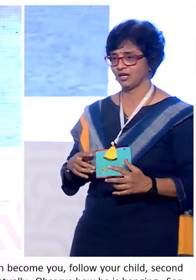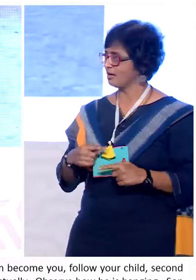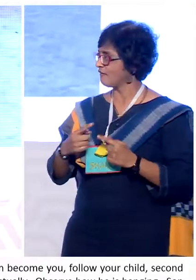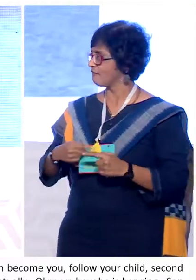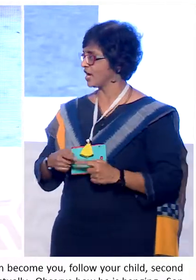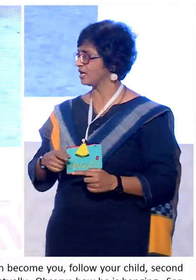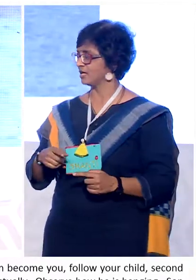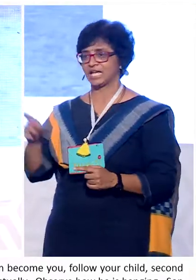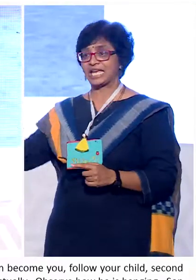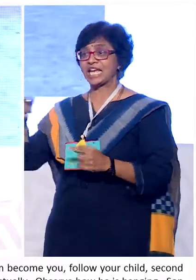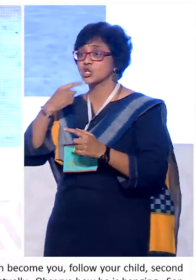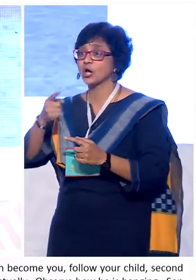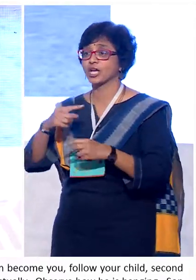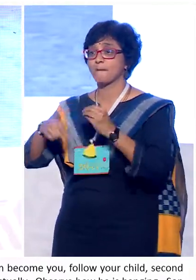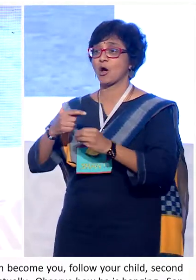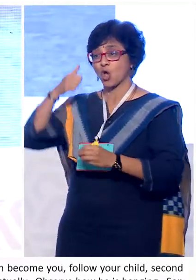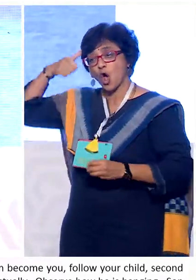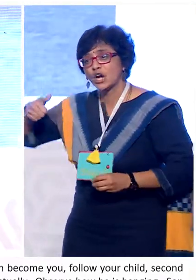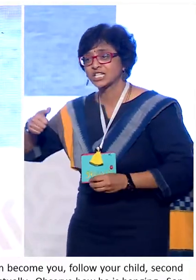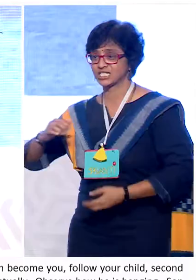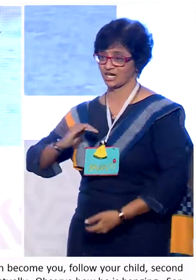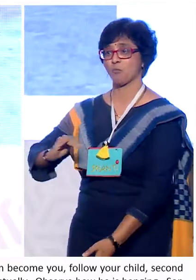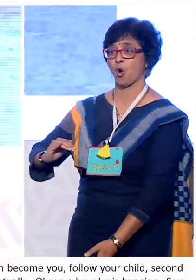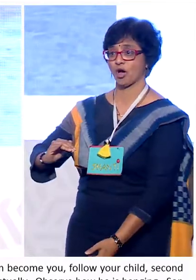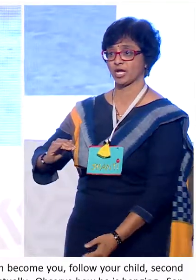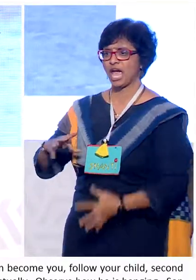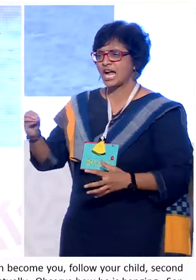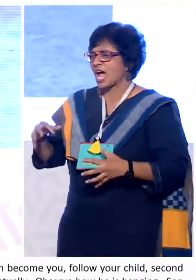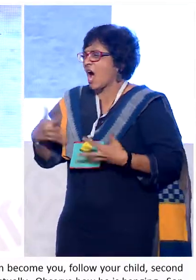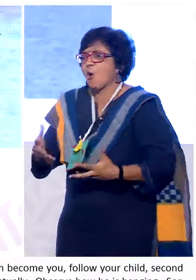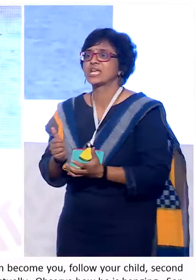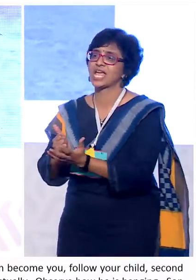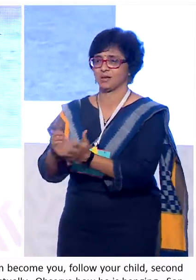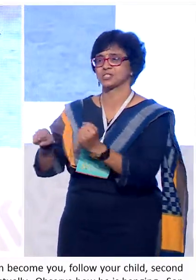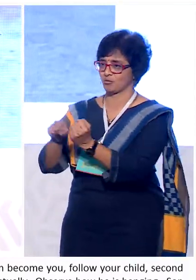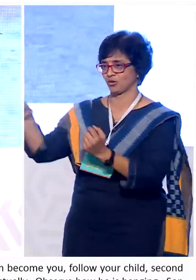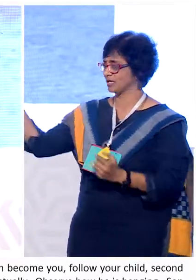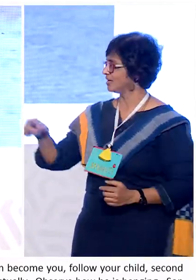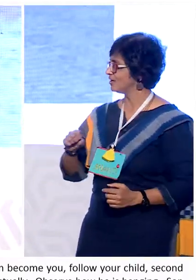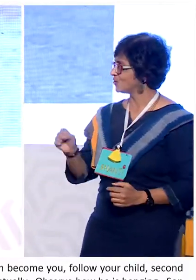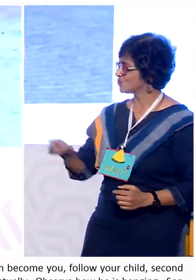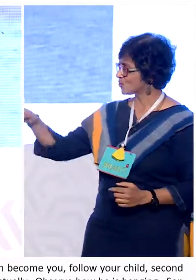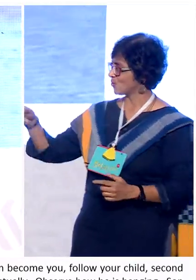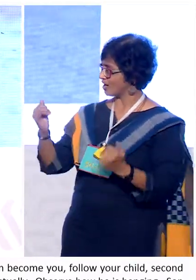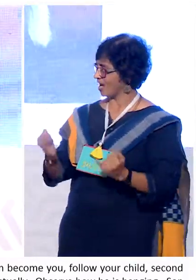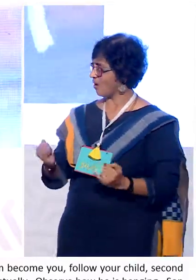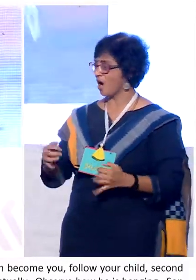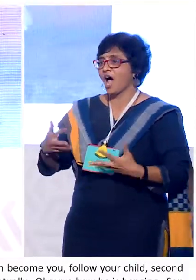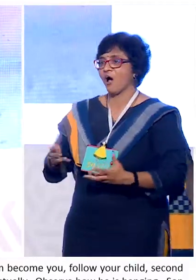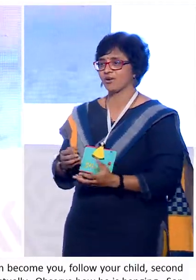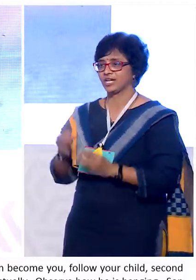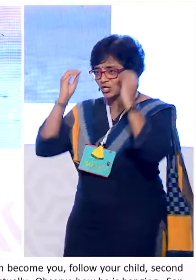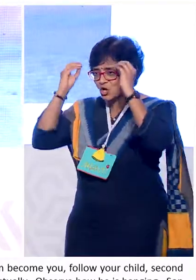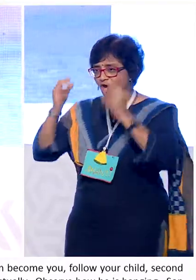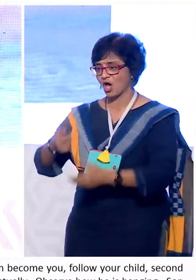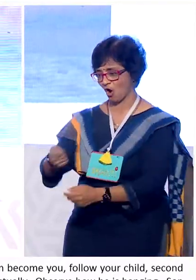your hips in rhythm feels good. You can think of a few activities. The person before me was